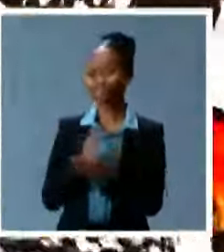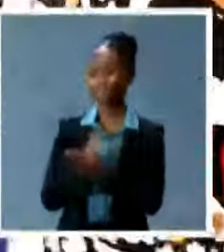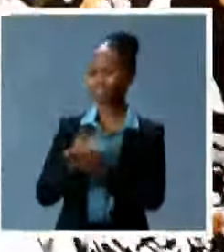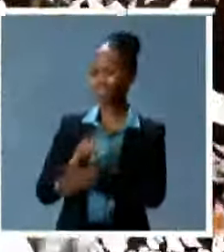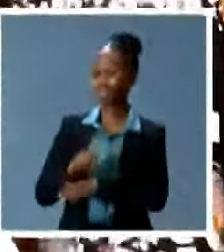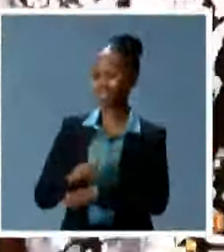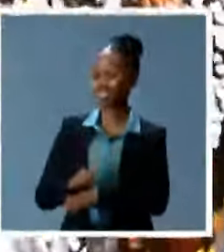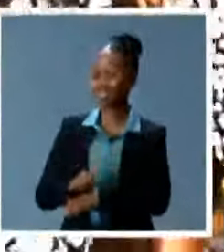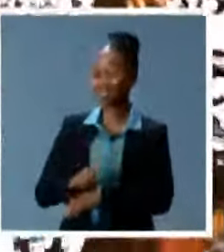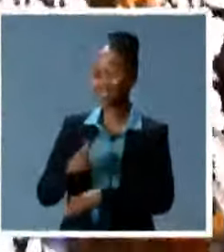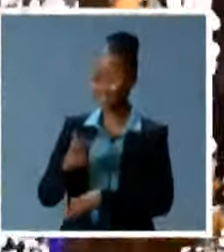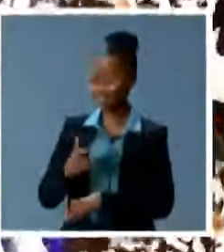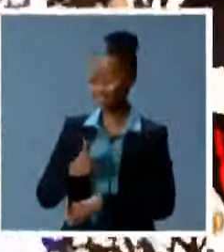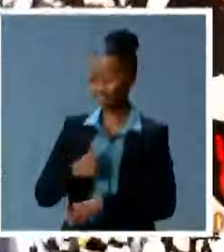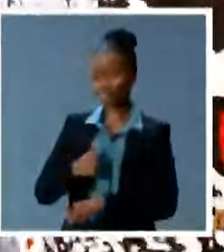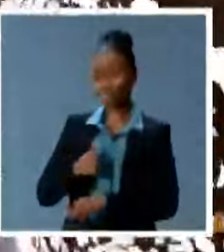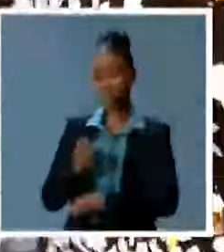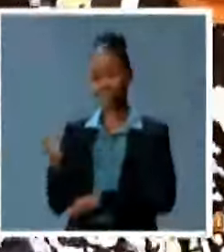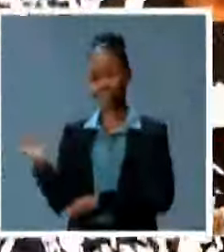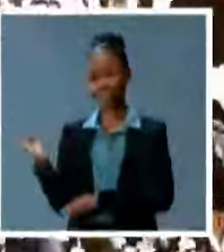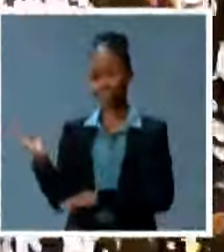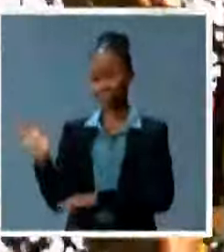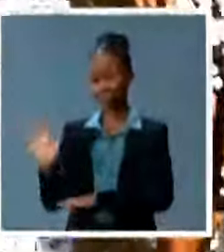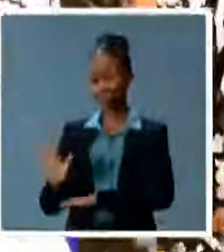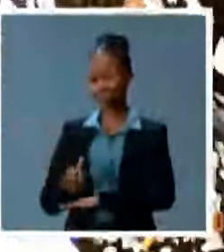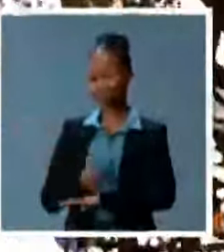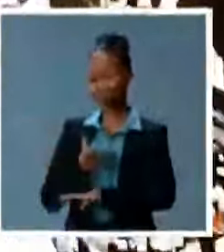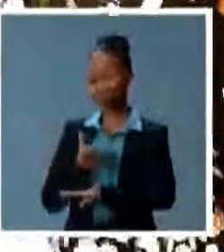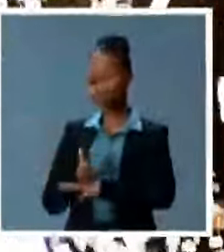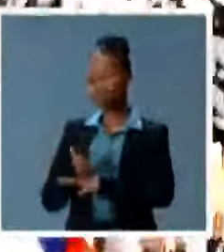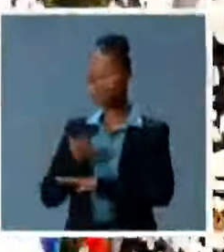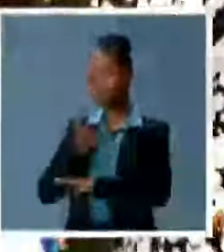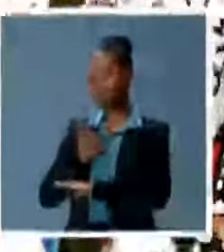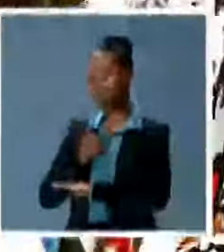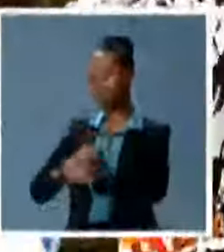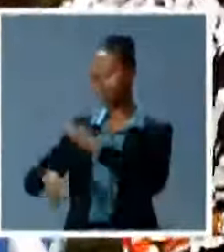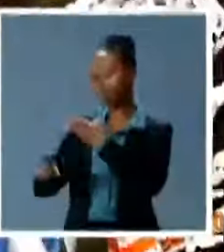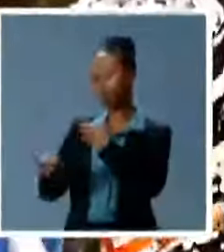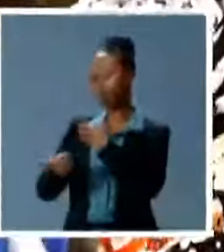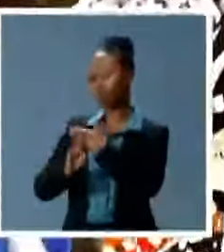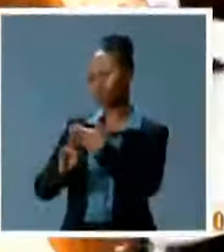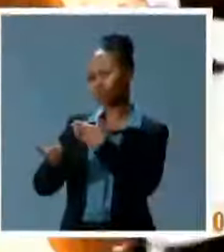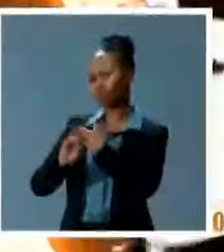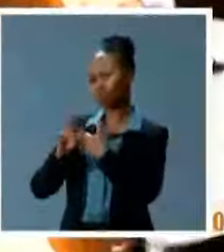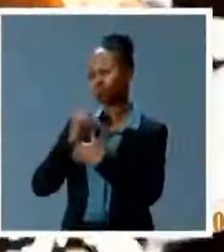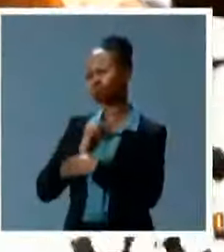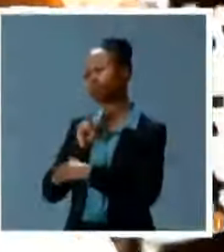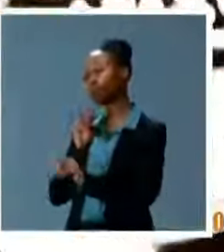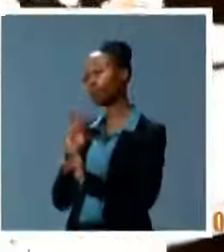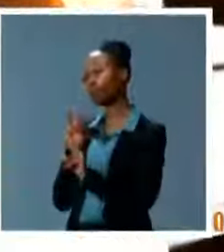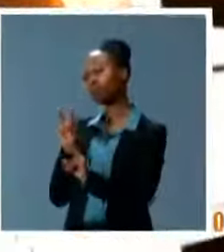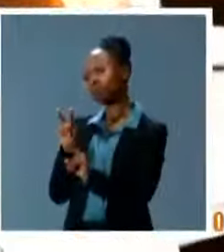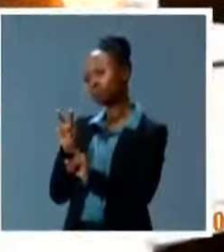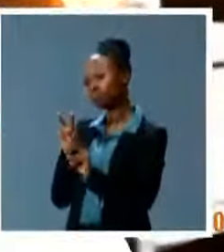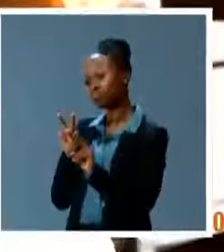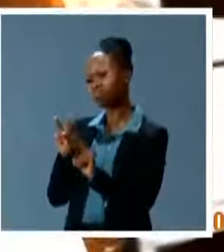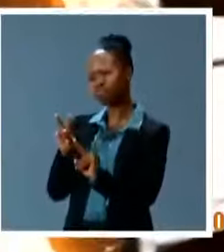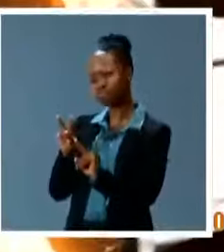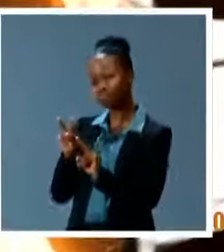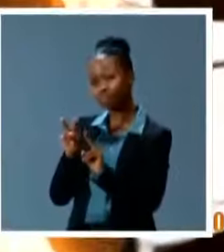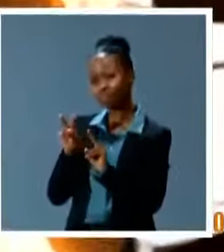Sometimes alone in the evening, I look outside my window at the shattering